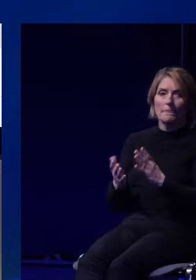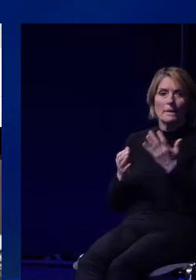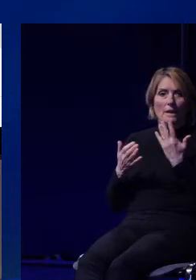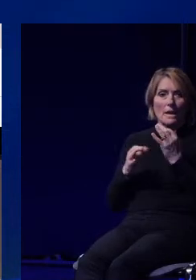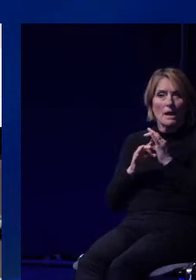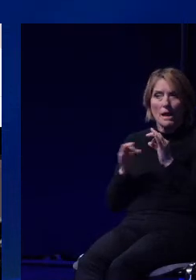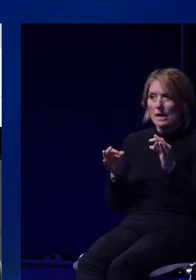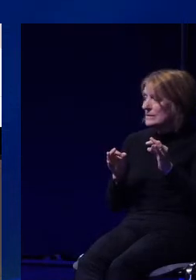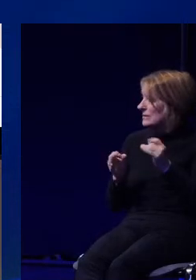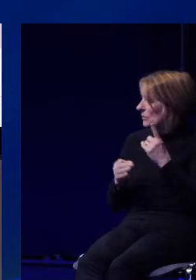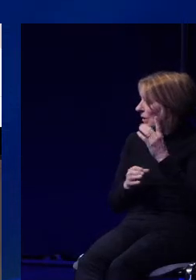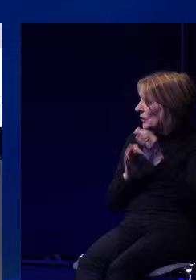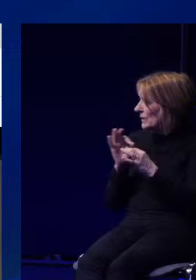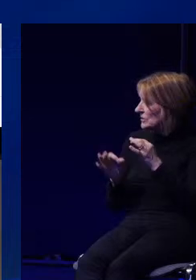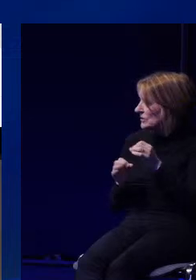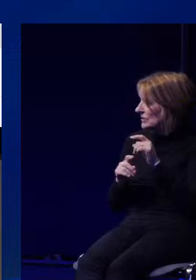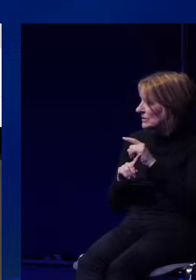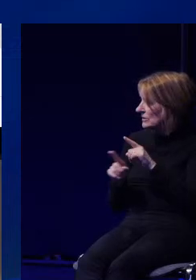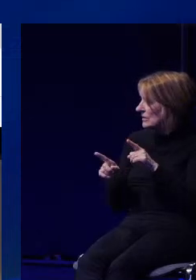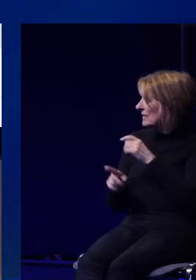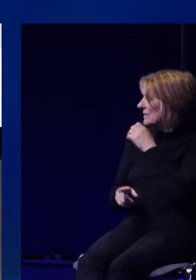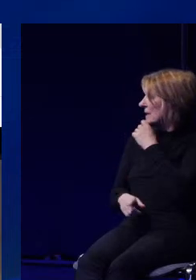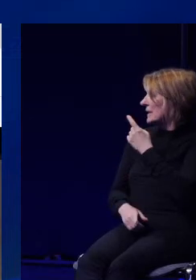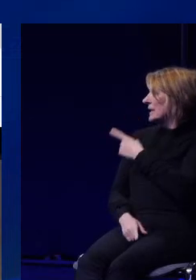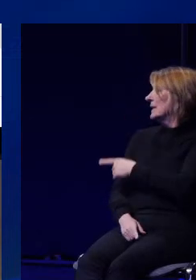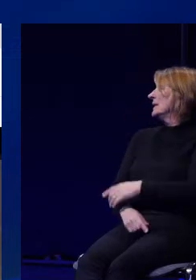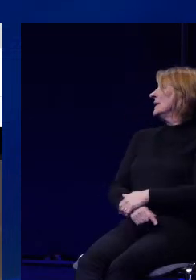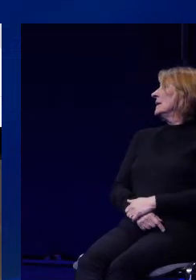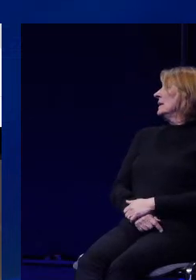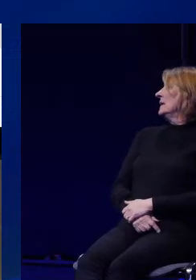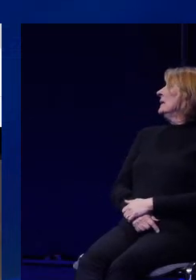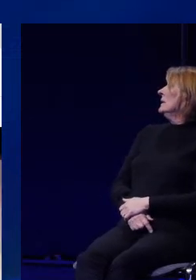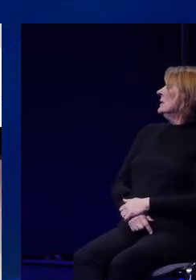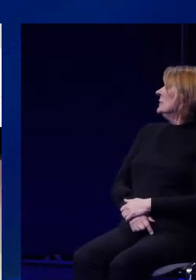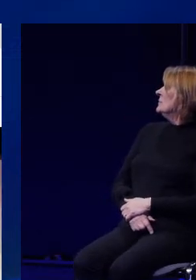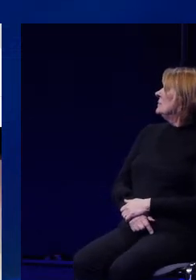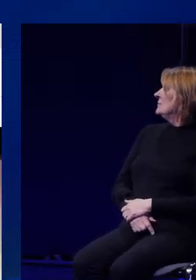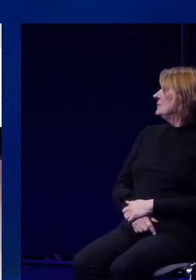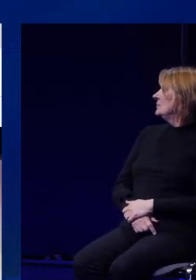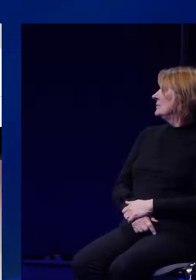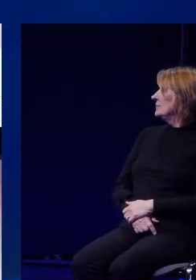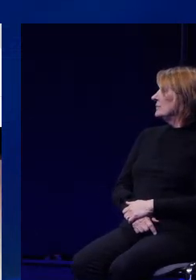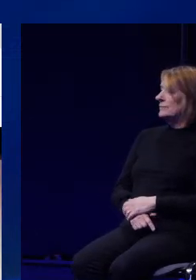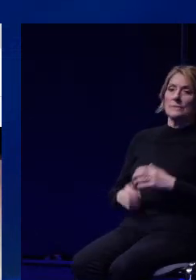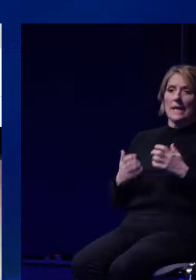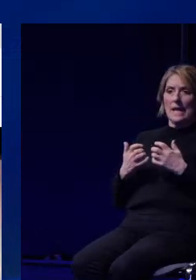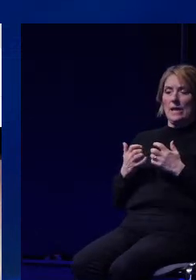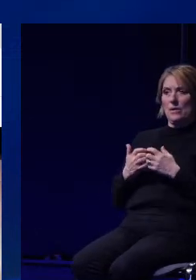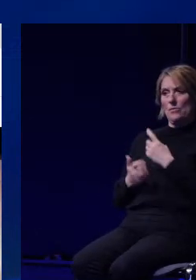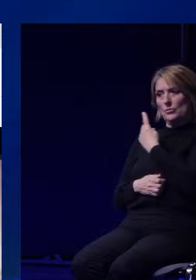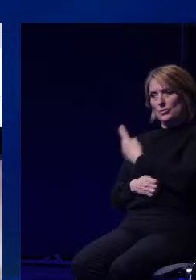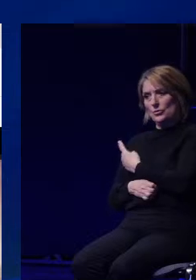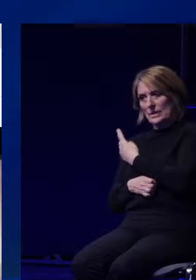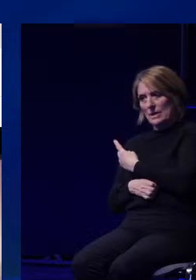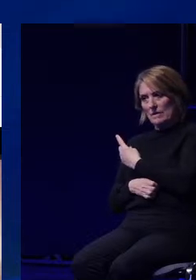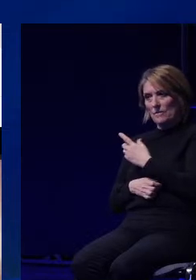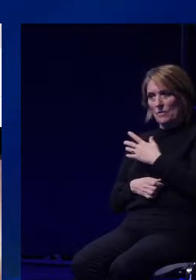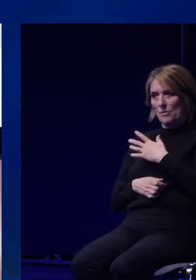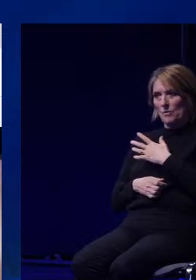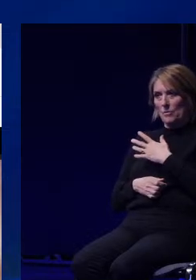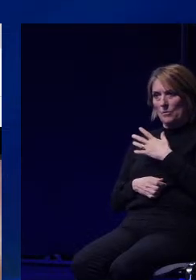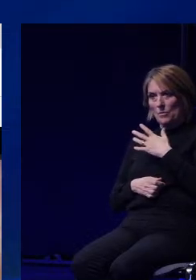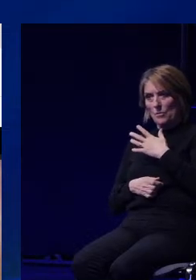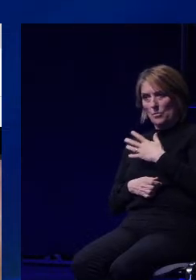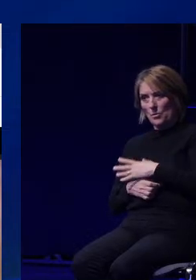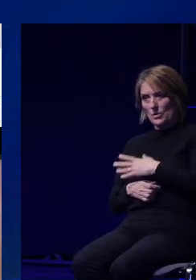a question of the gentleman here. How would you want anyone who hasn't really taken